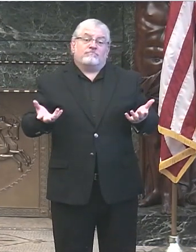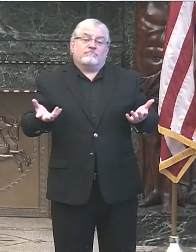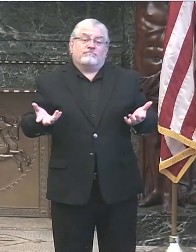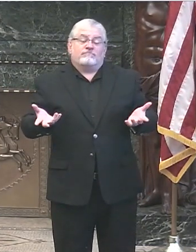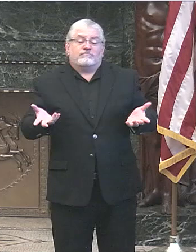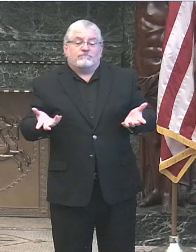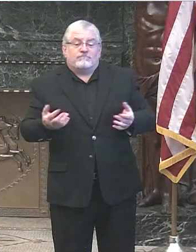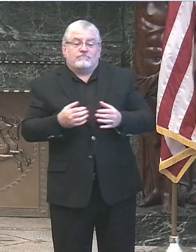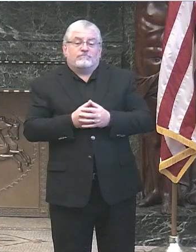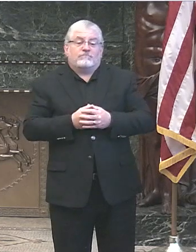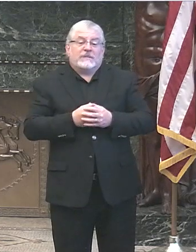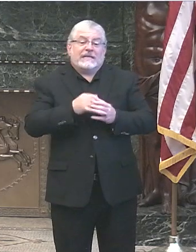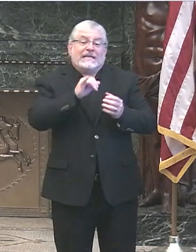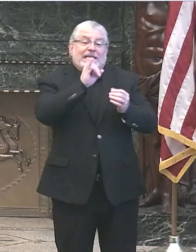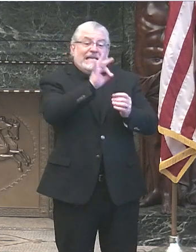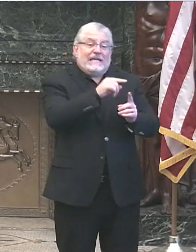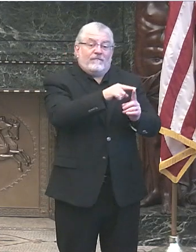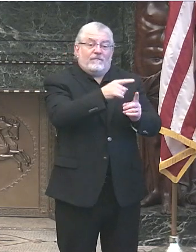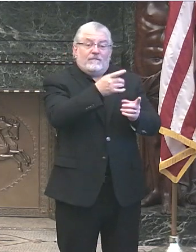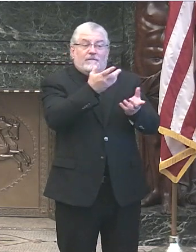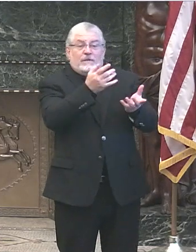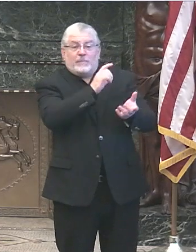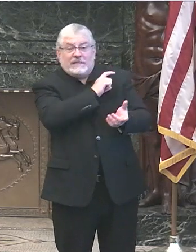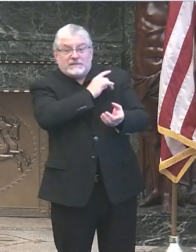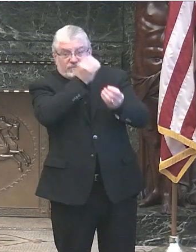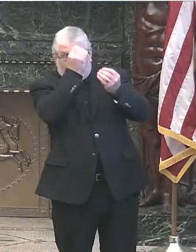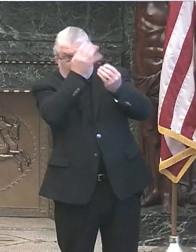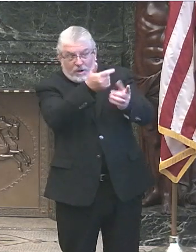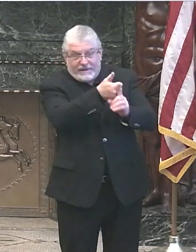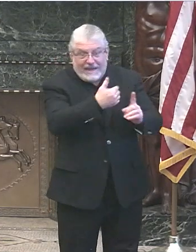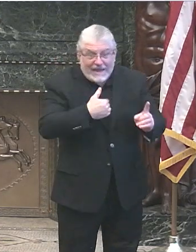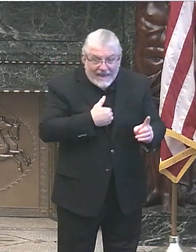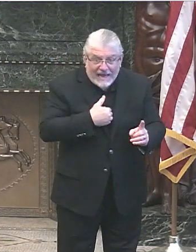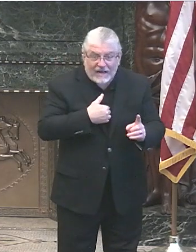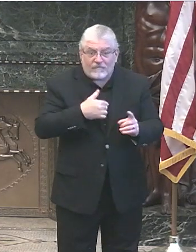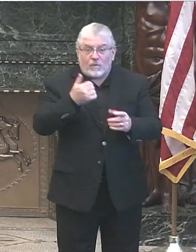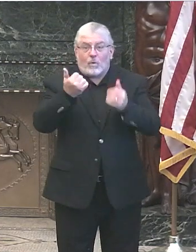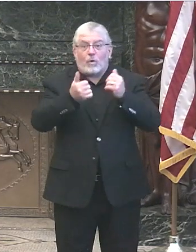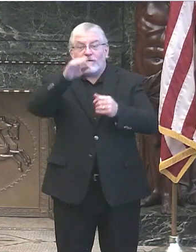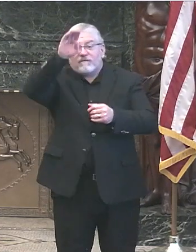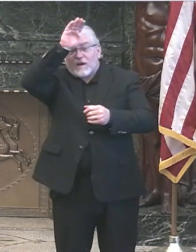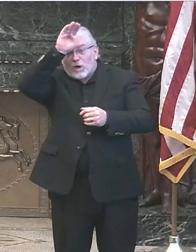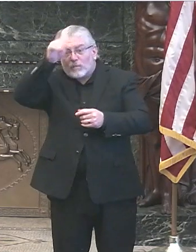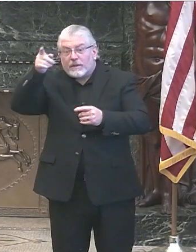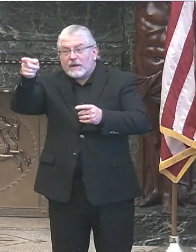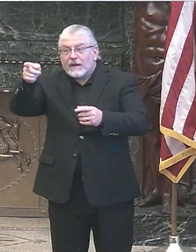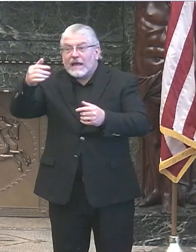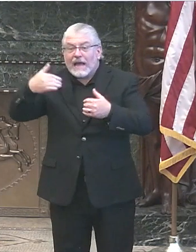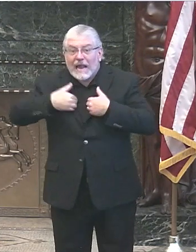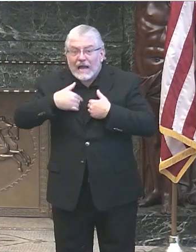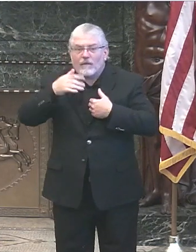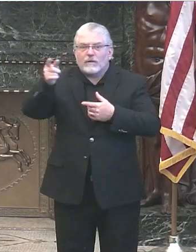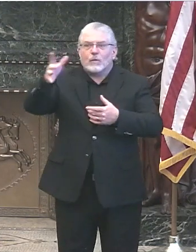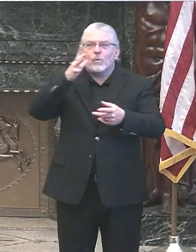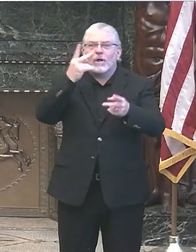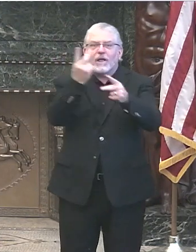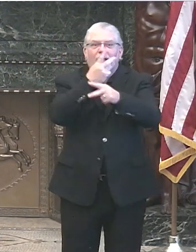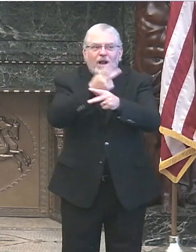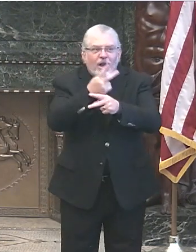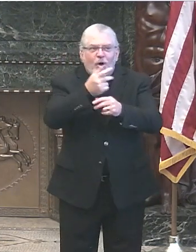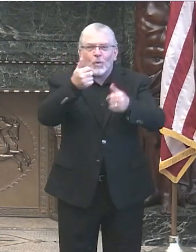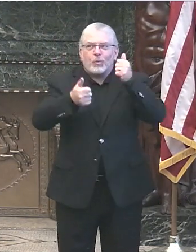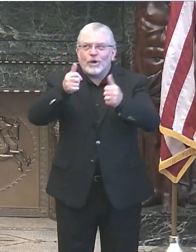this infection, you'd want to know what station house, you'd want their ages. And eventually you'd either figure out who they were and report it. And I